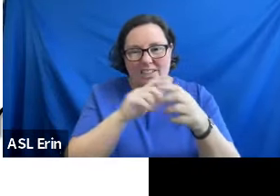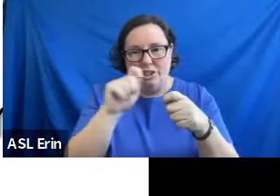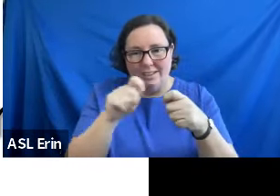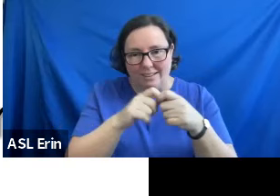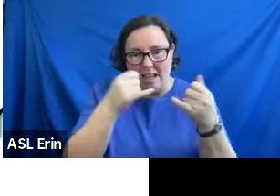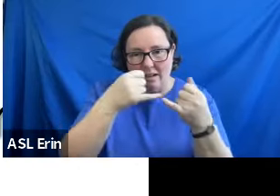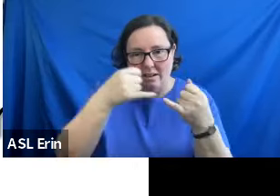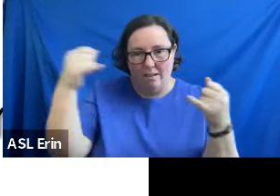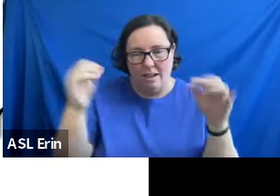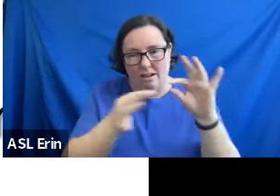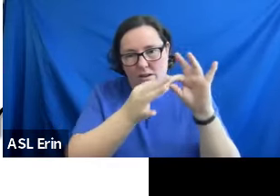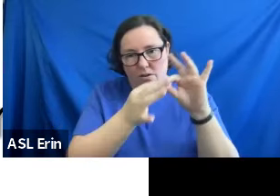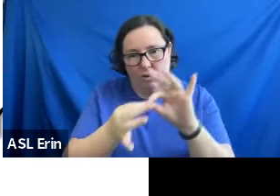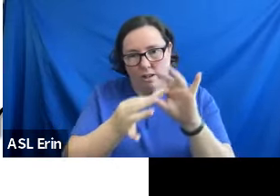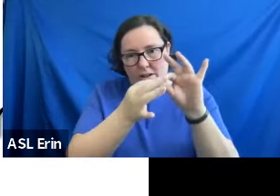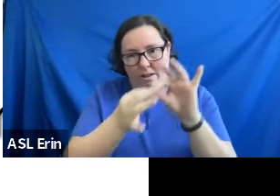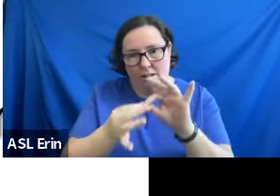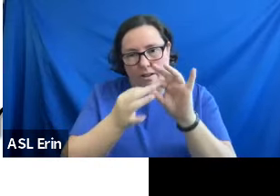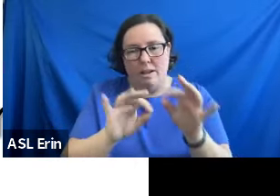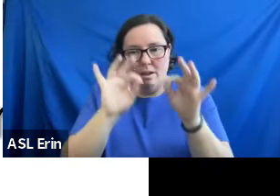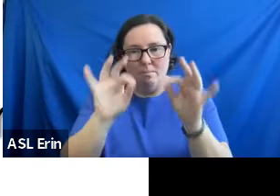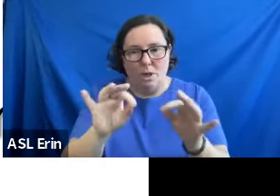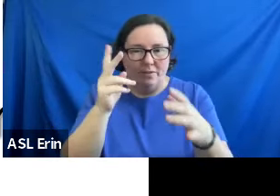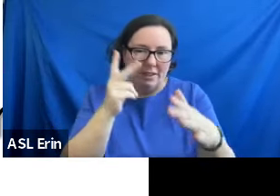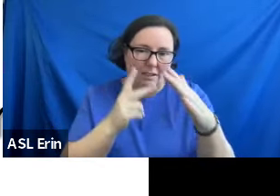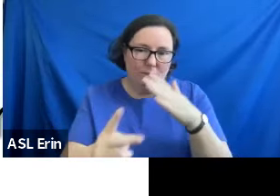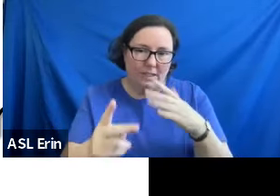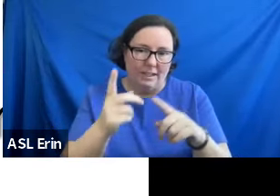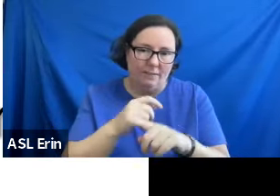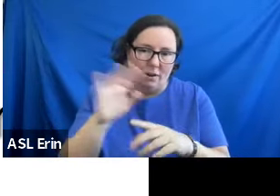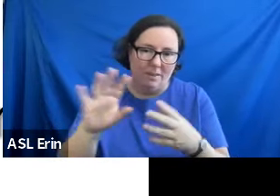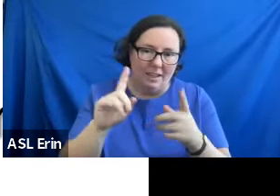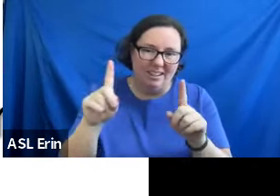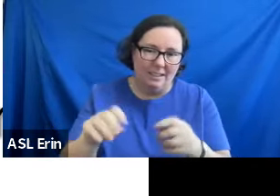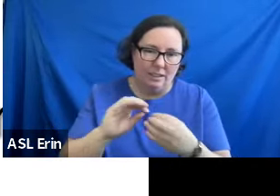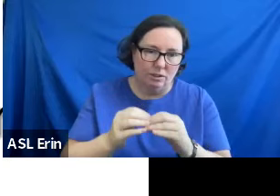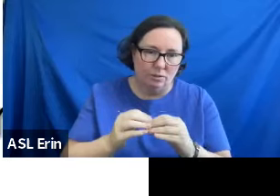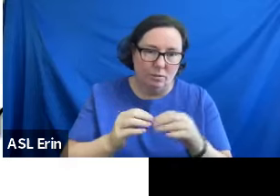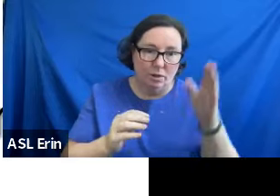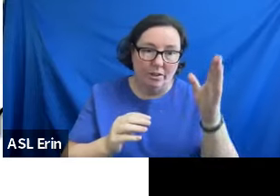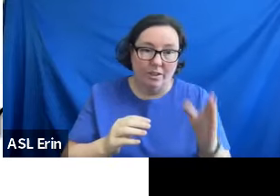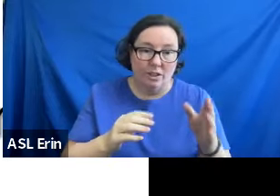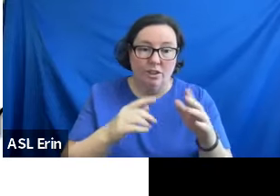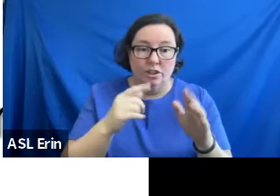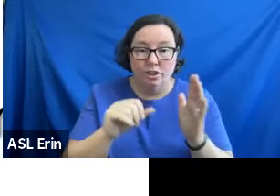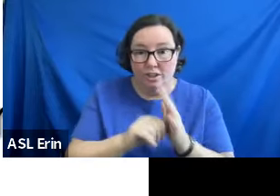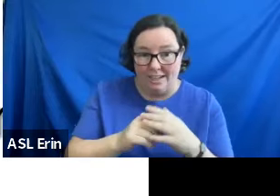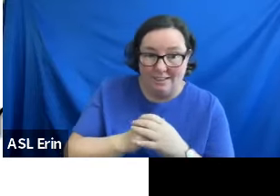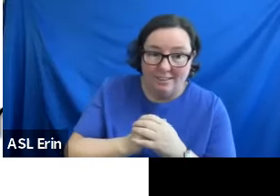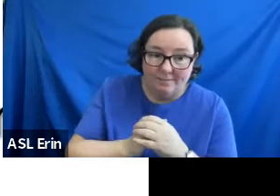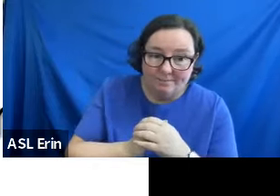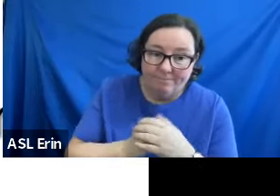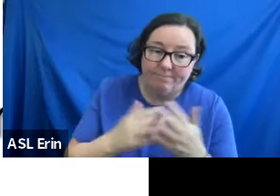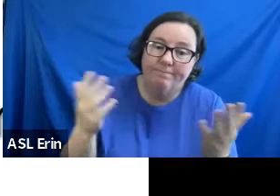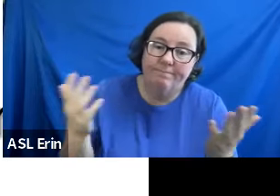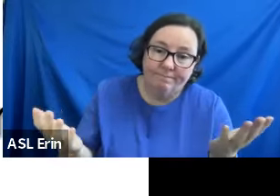grades are perfectly predicted by their test score. And this is what